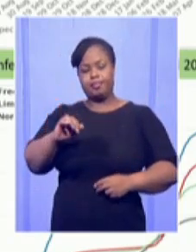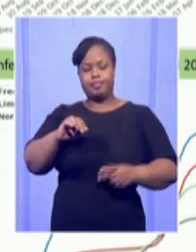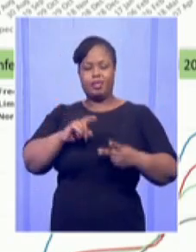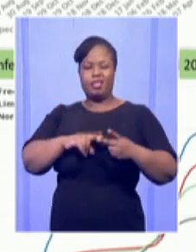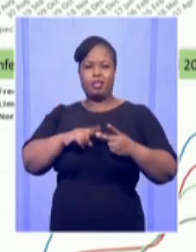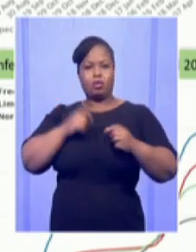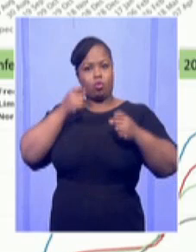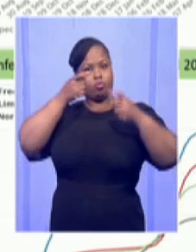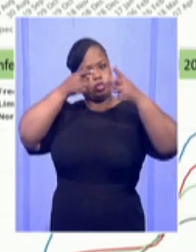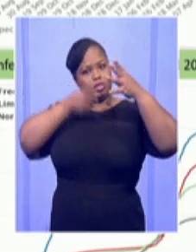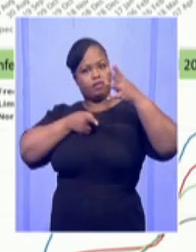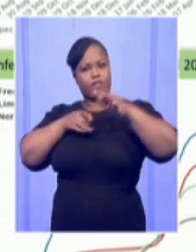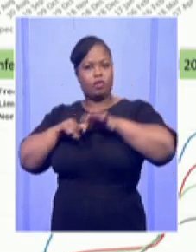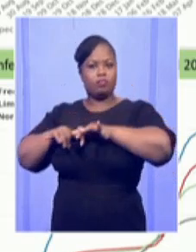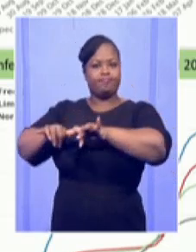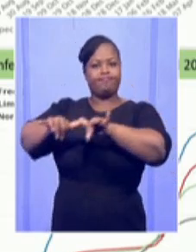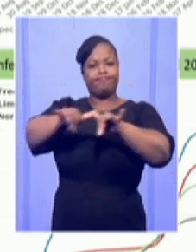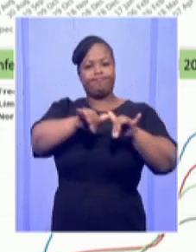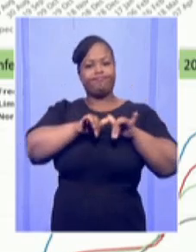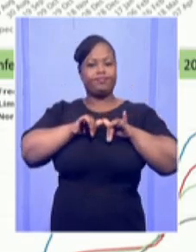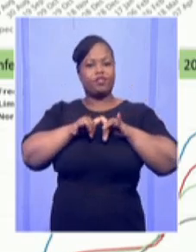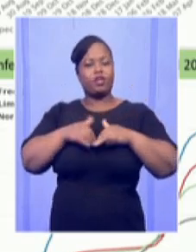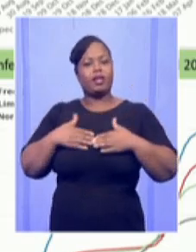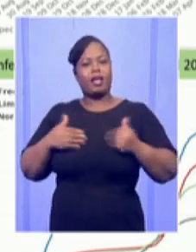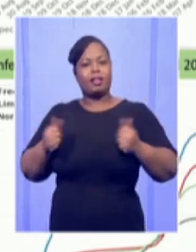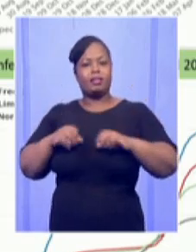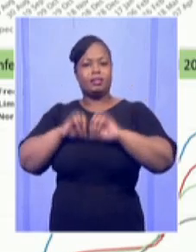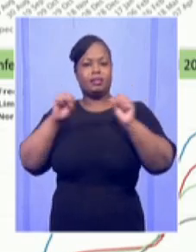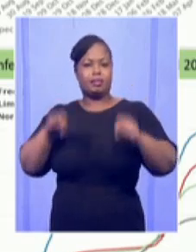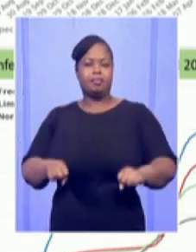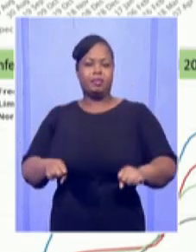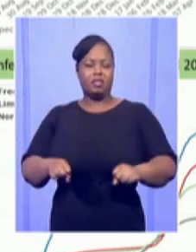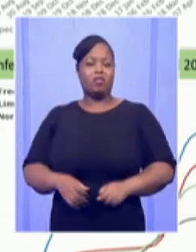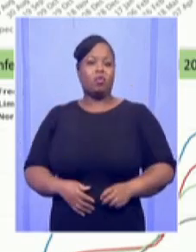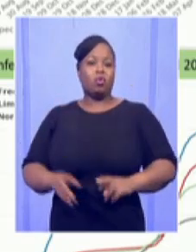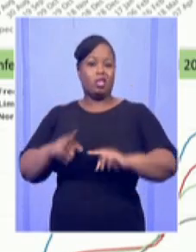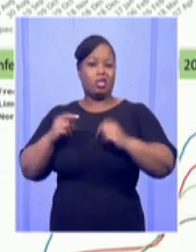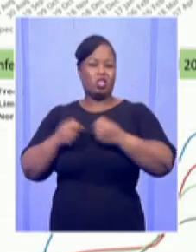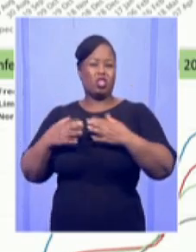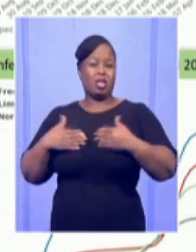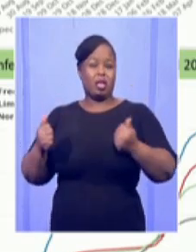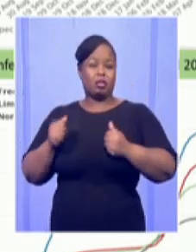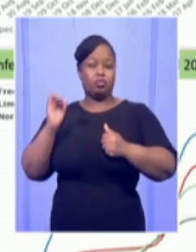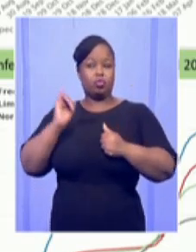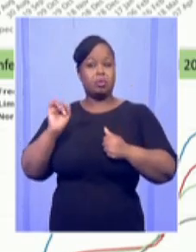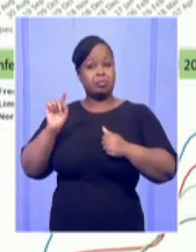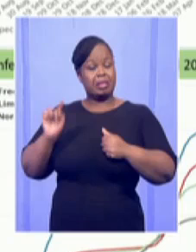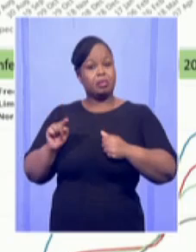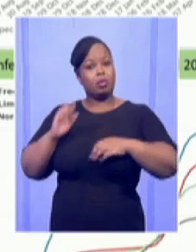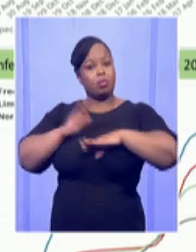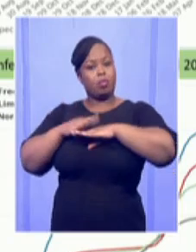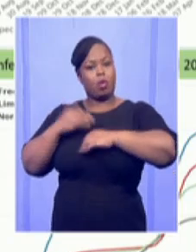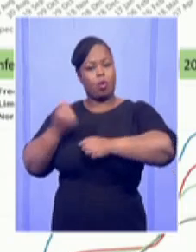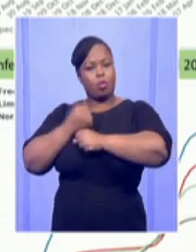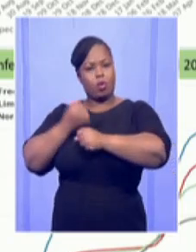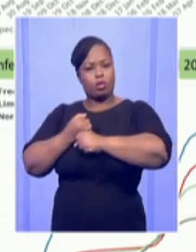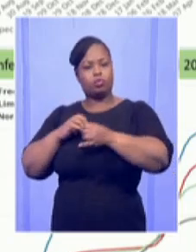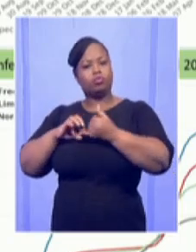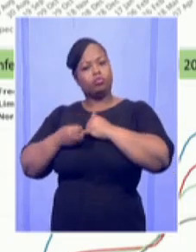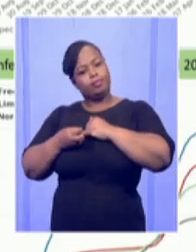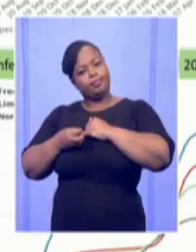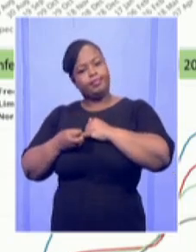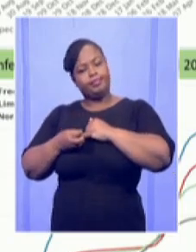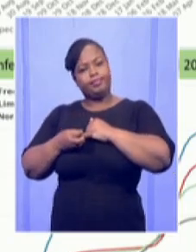of universal coverage of health systems, there is a lot of work that needs to be done in this space to claw back,